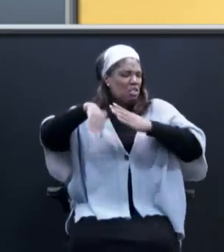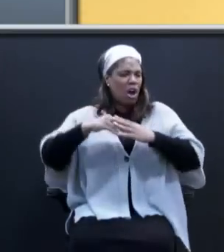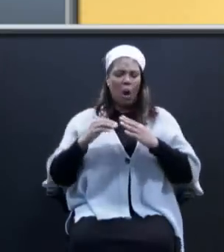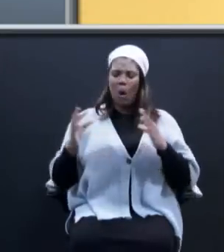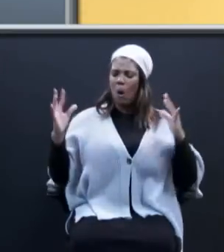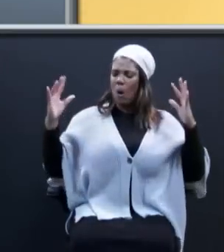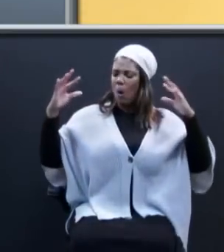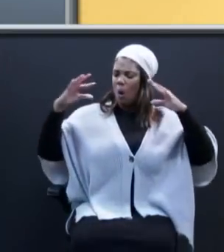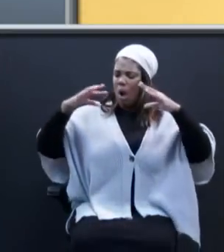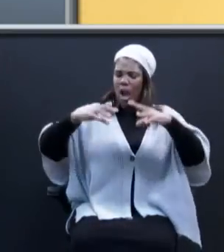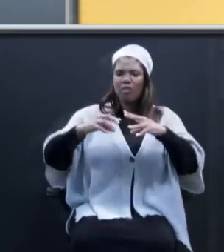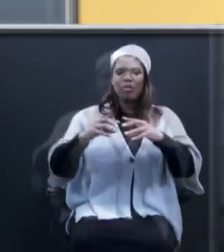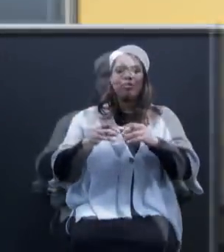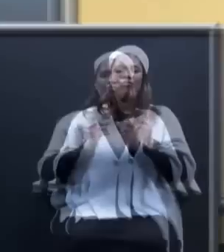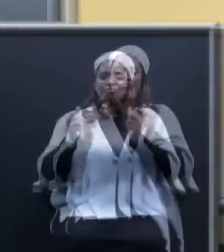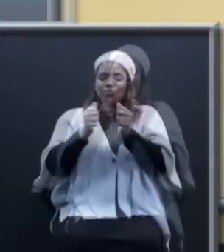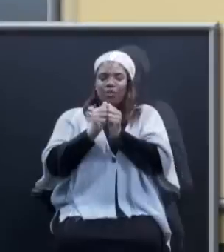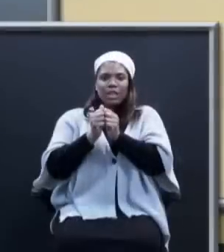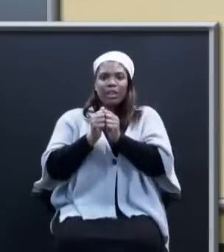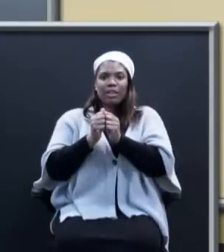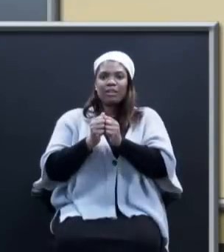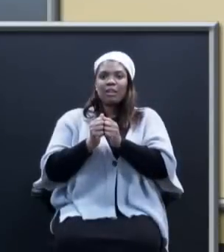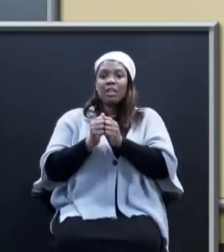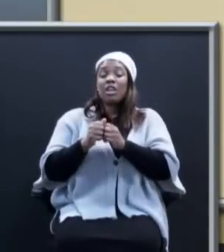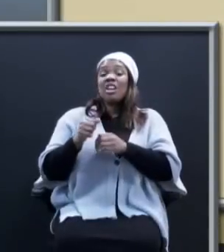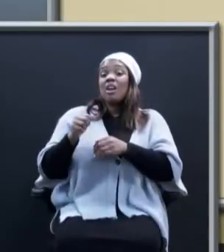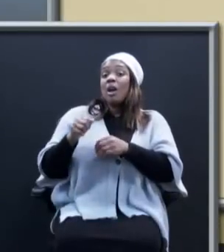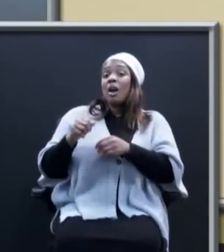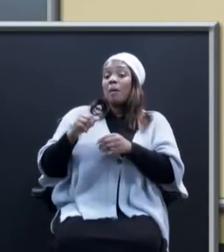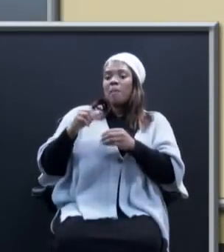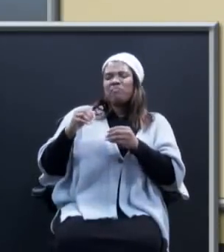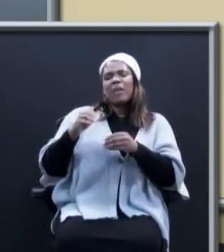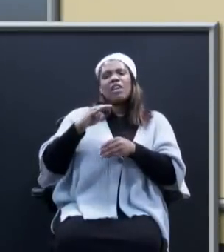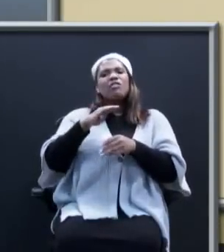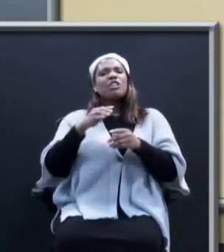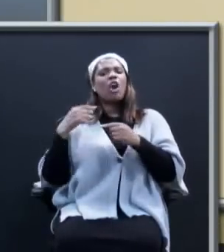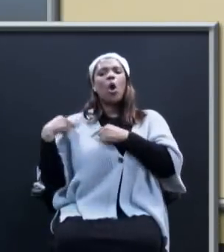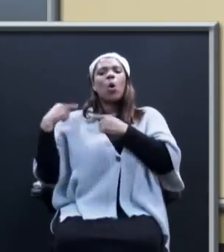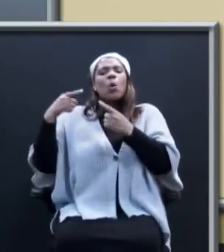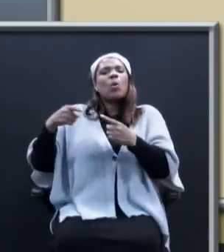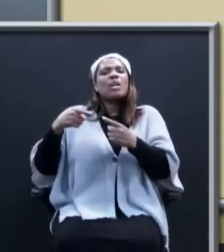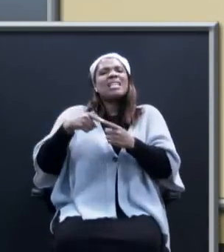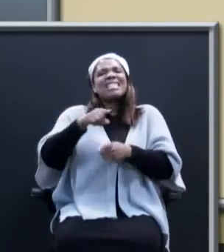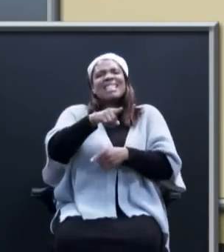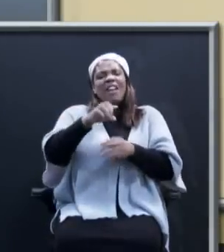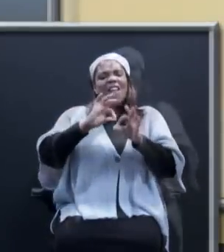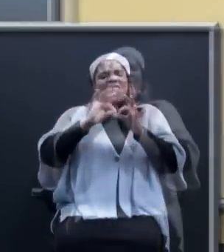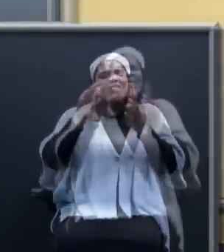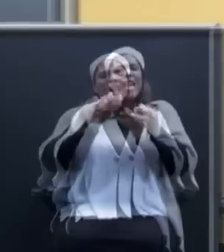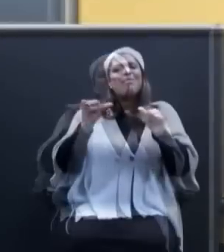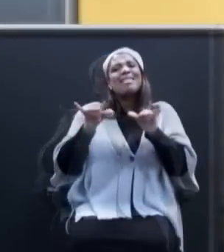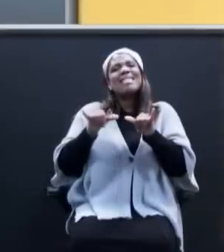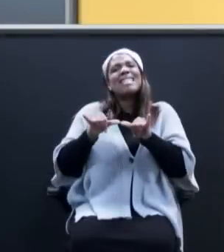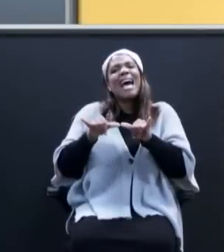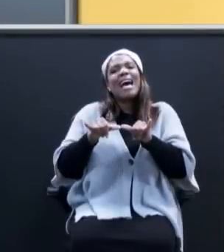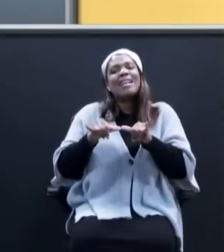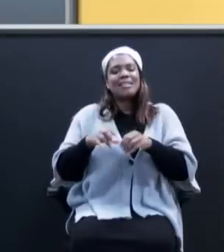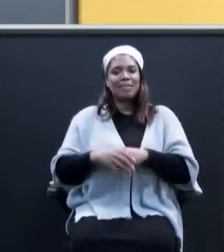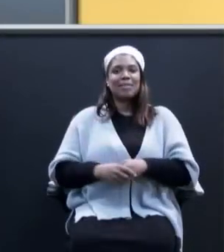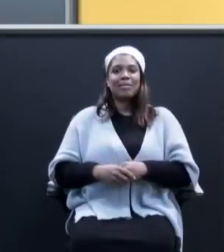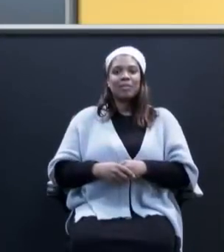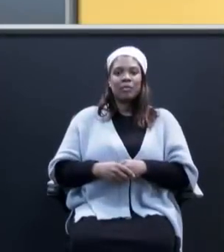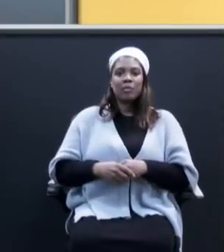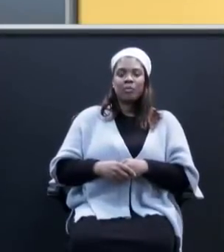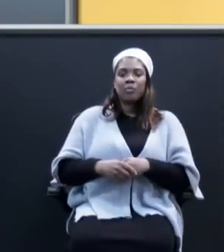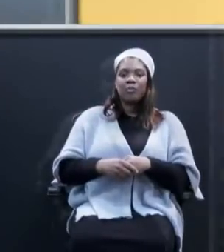them a lamb. Go ahead and read. According to the house of their fathers, go ahead, a lamb for an house. Now skip down to verse 5 and go